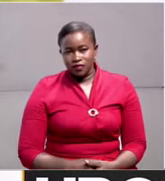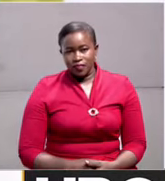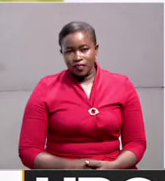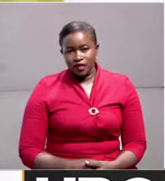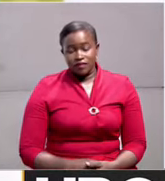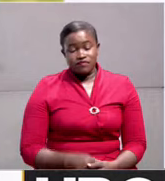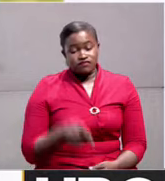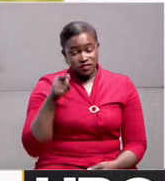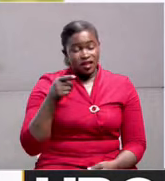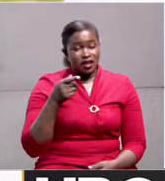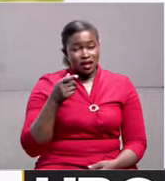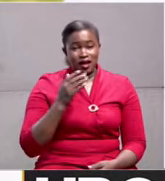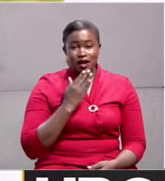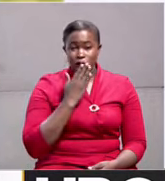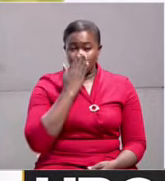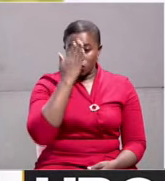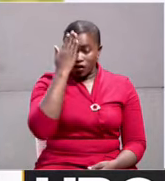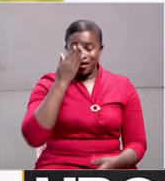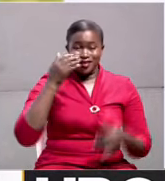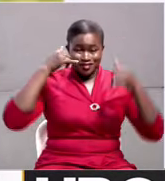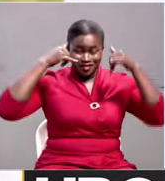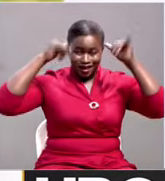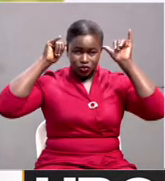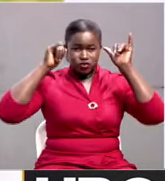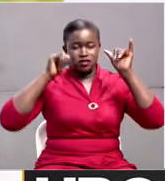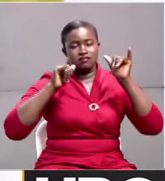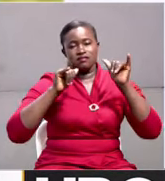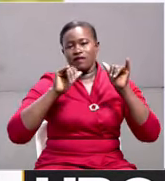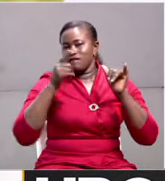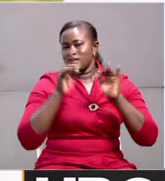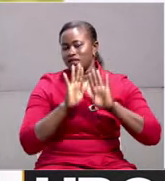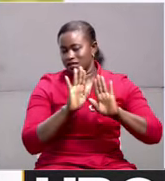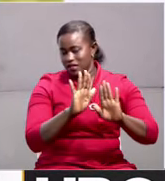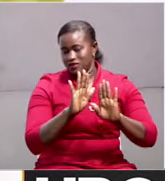these Ankole cows, you leave them for now.